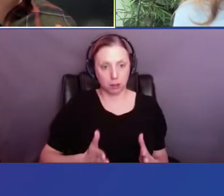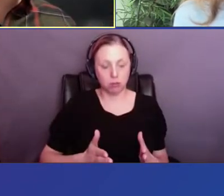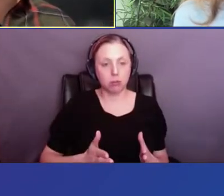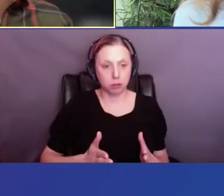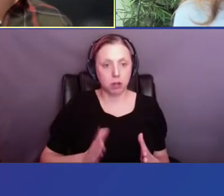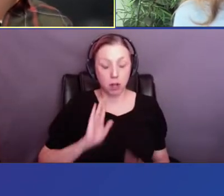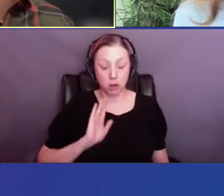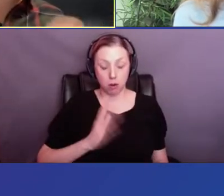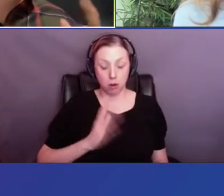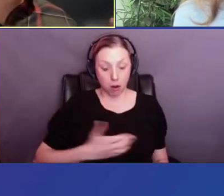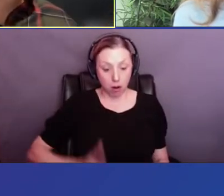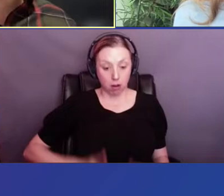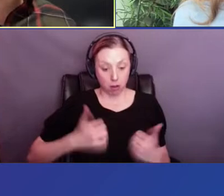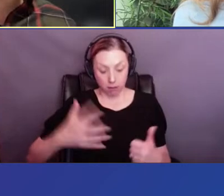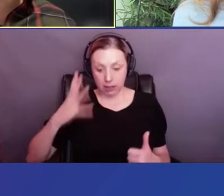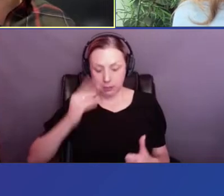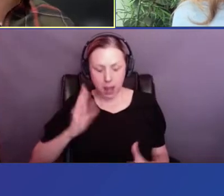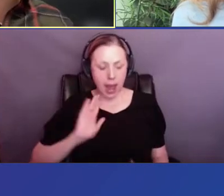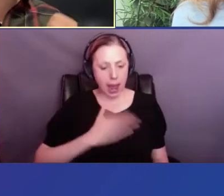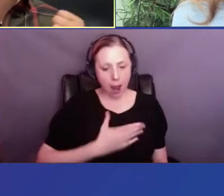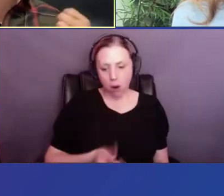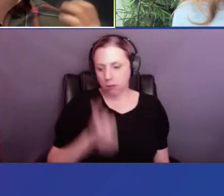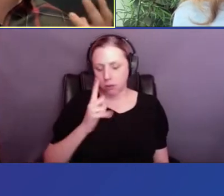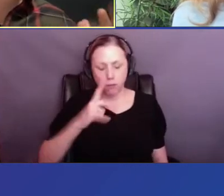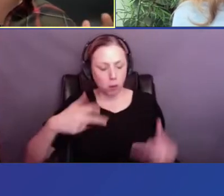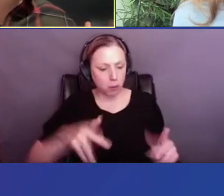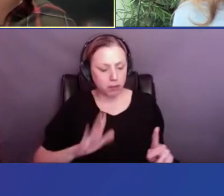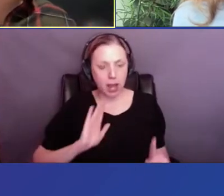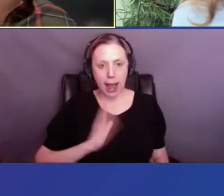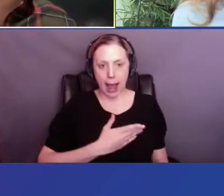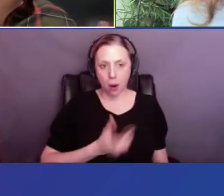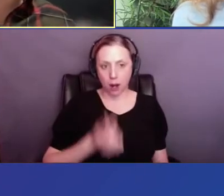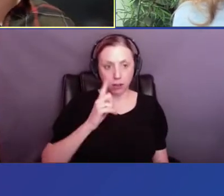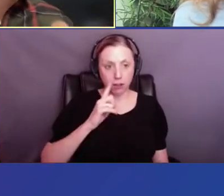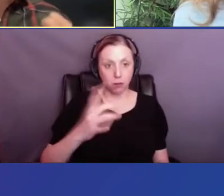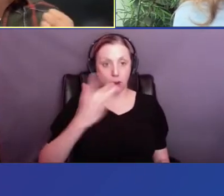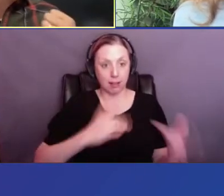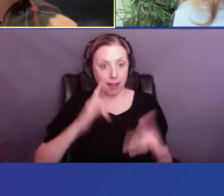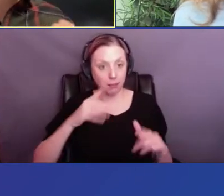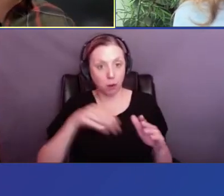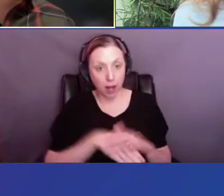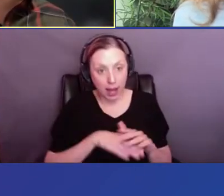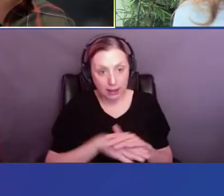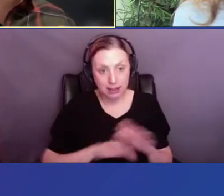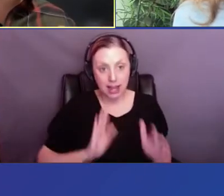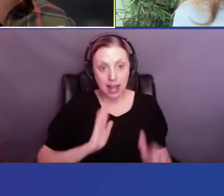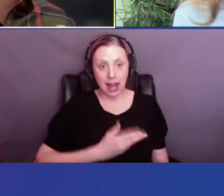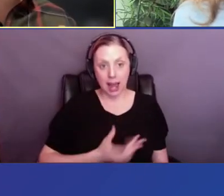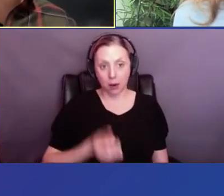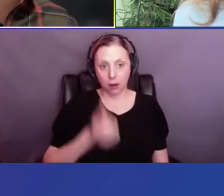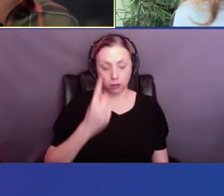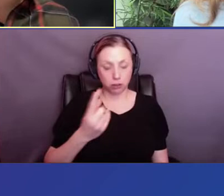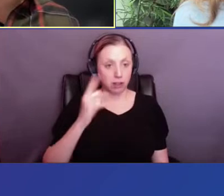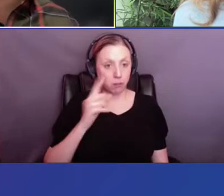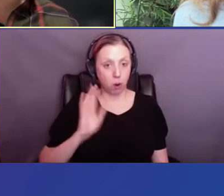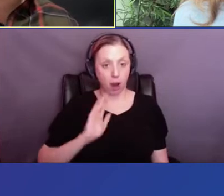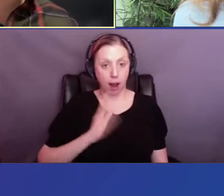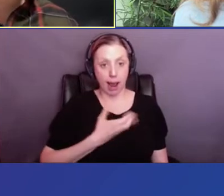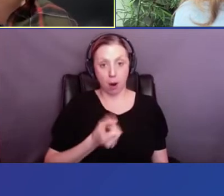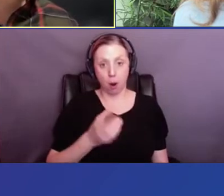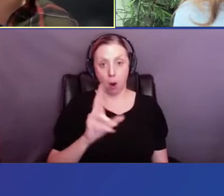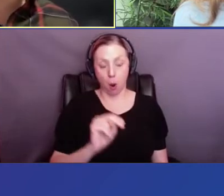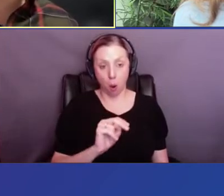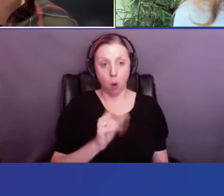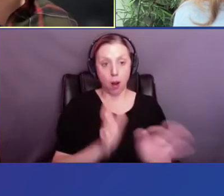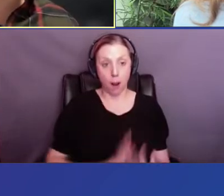lived experiences, our understanding of privilege, our understanding of lack of access, our understanding of our own importance